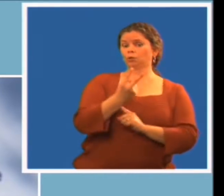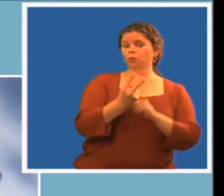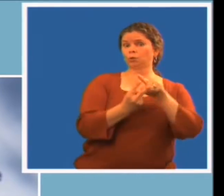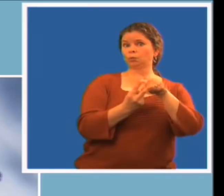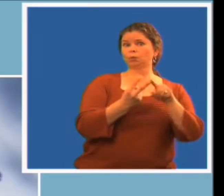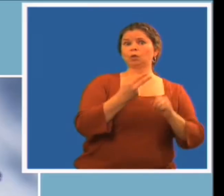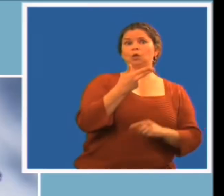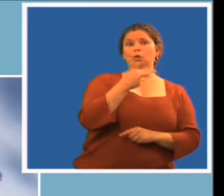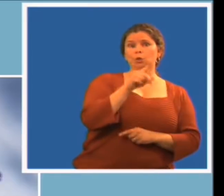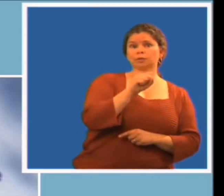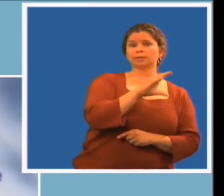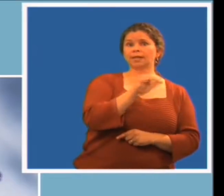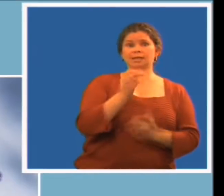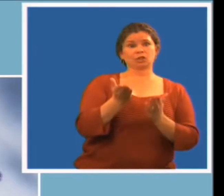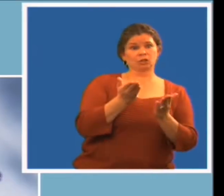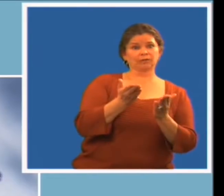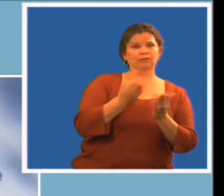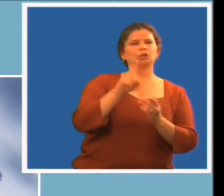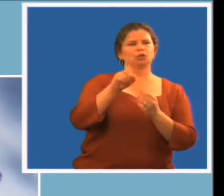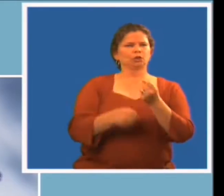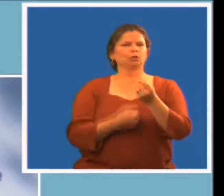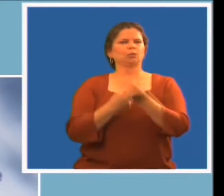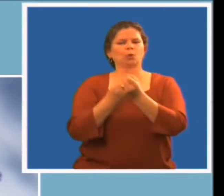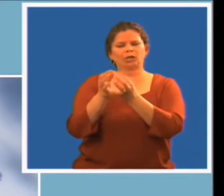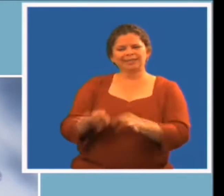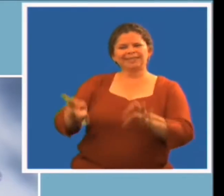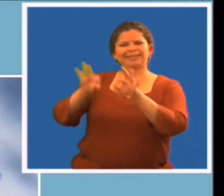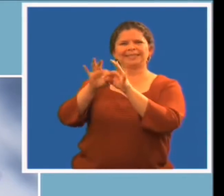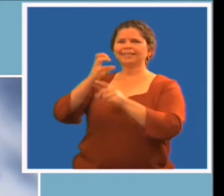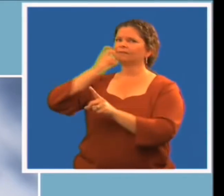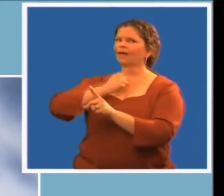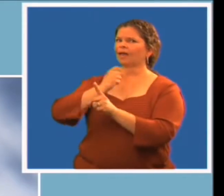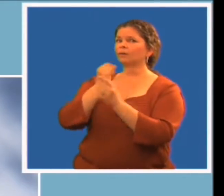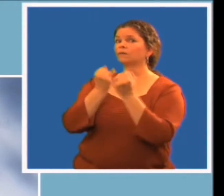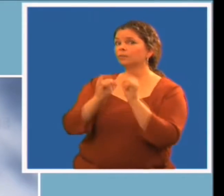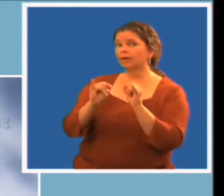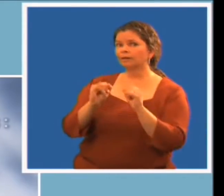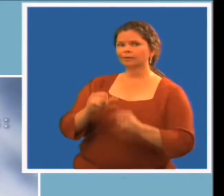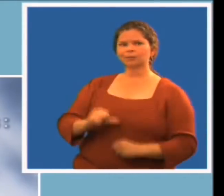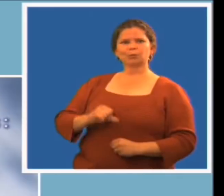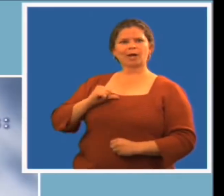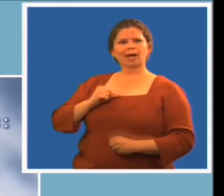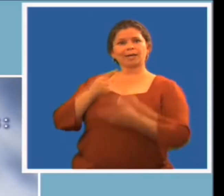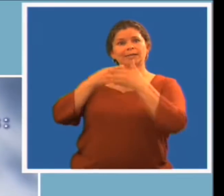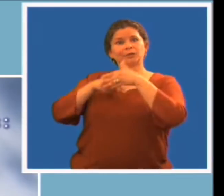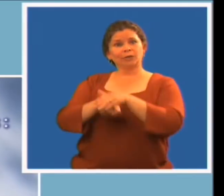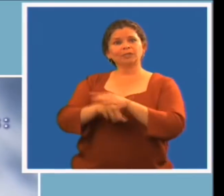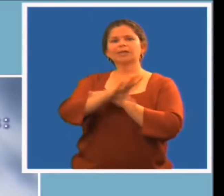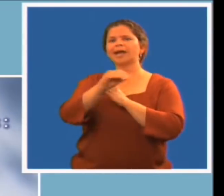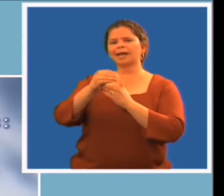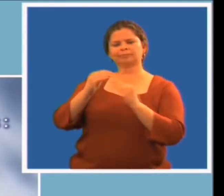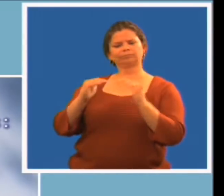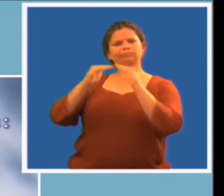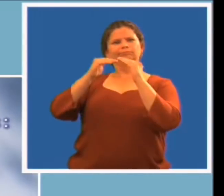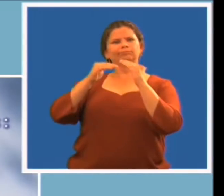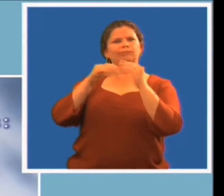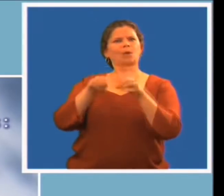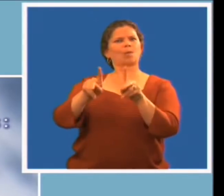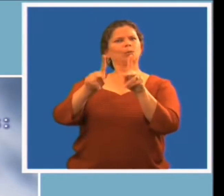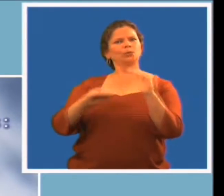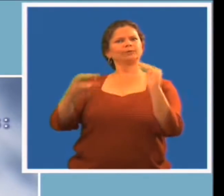and services to people with disabilities. Both of these should support the key principles of